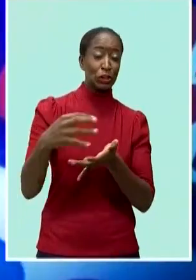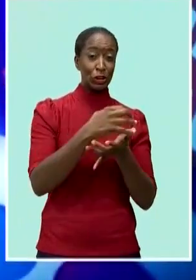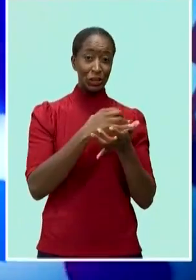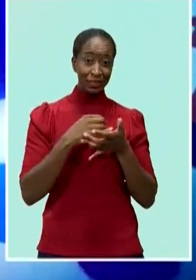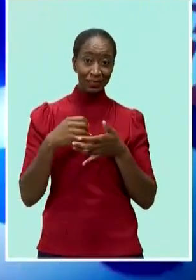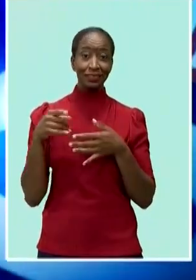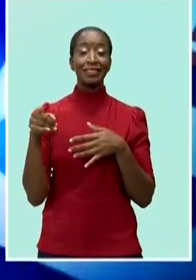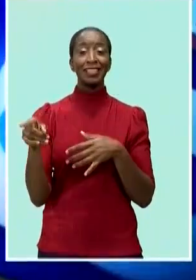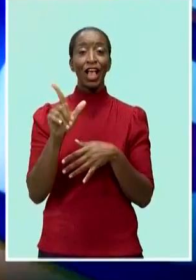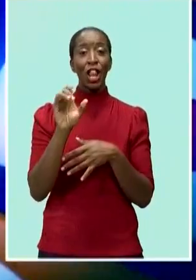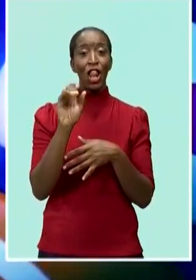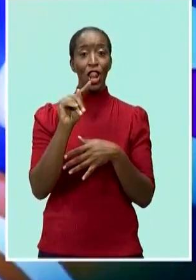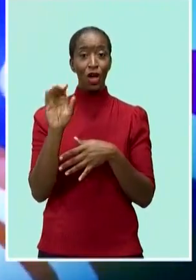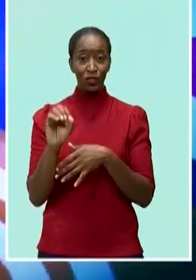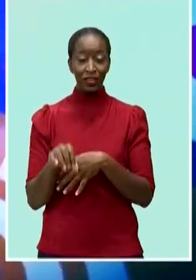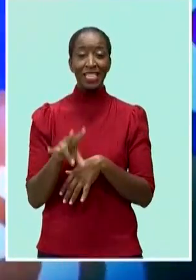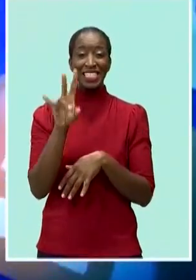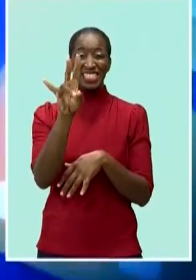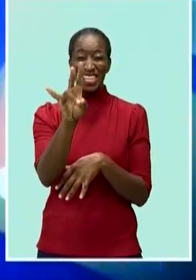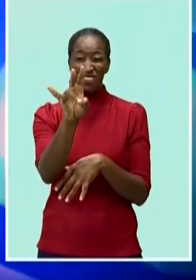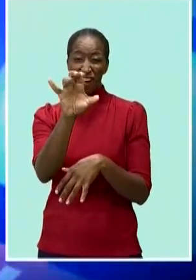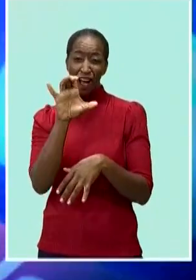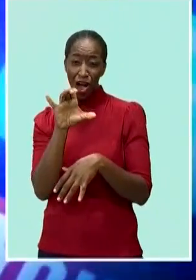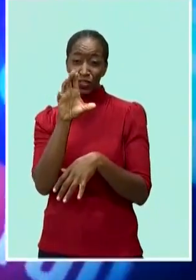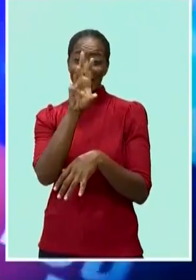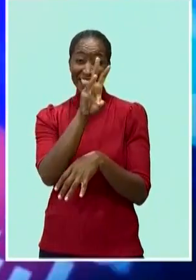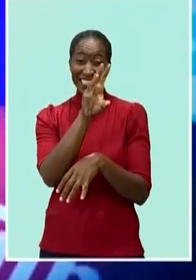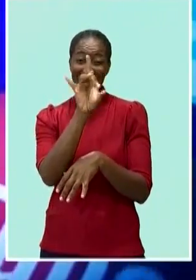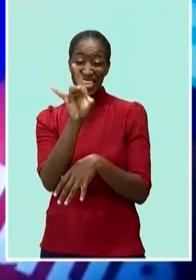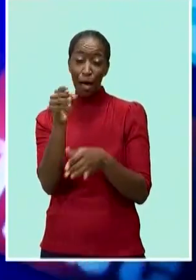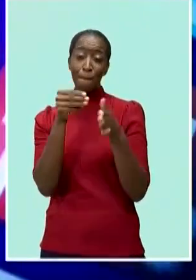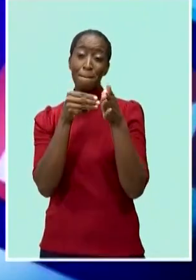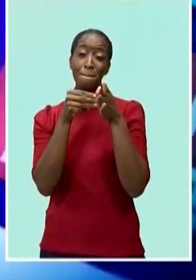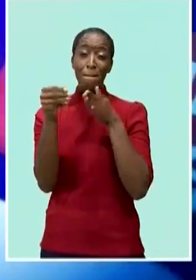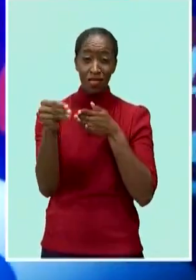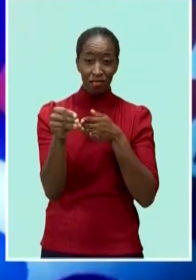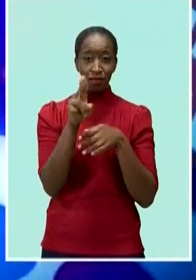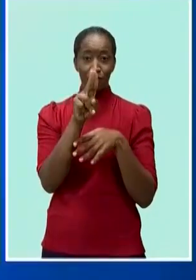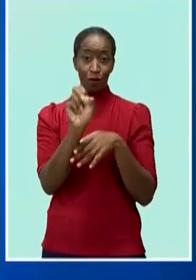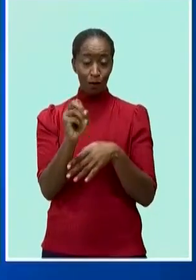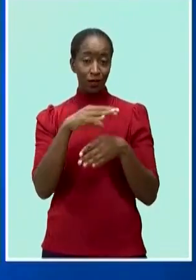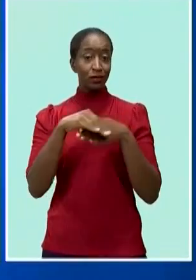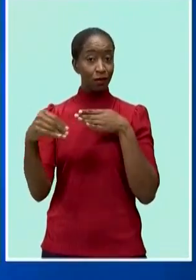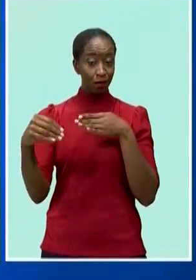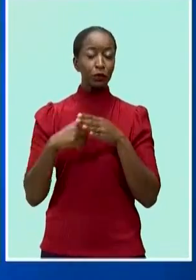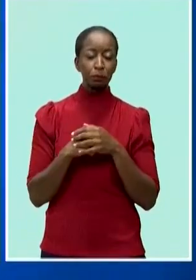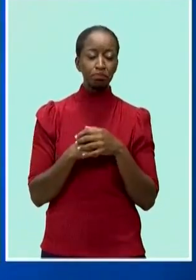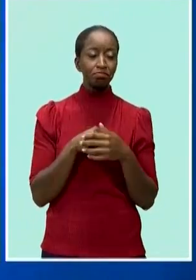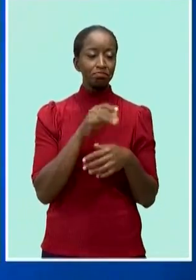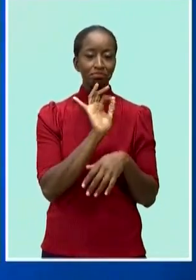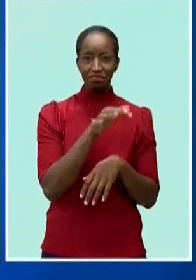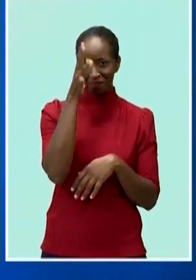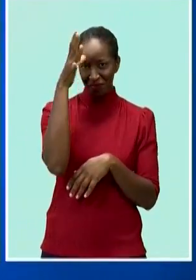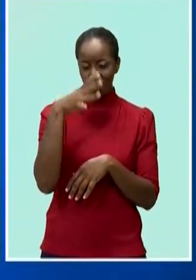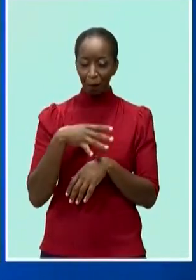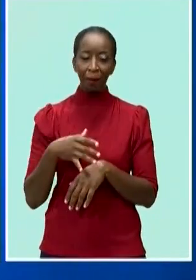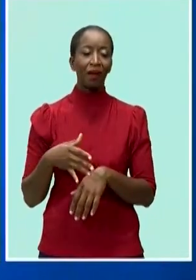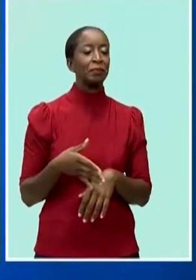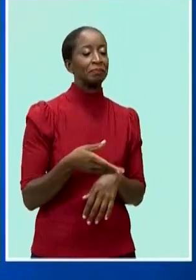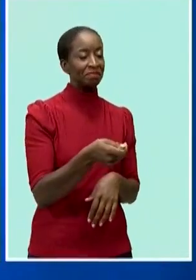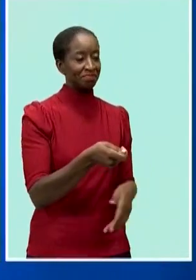this, $768 million US. Manuel Franco claimed his prize earlier today, only the